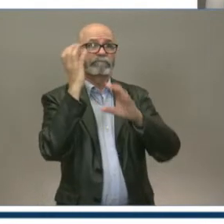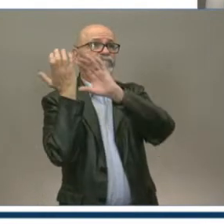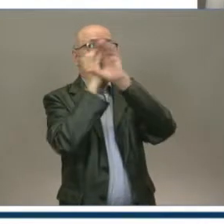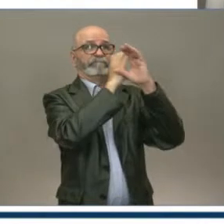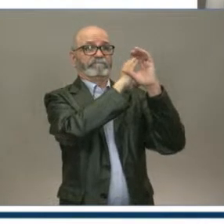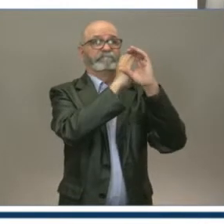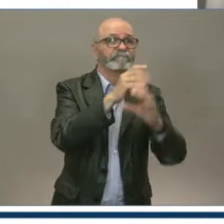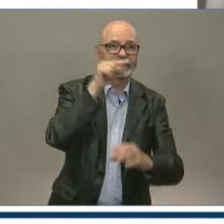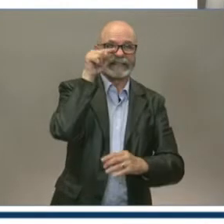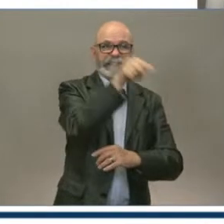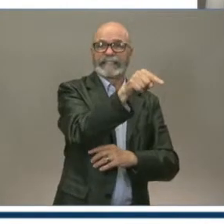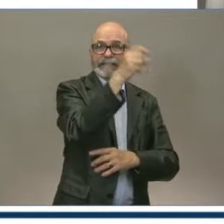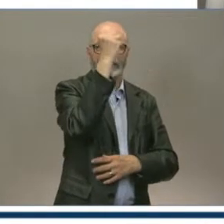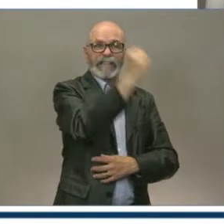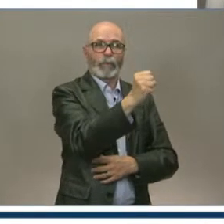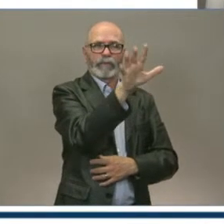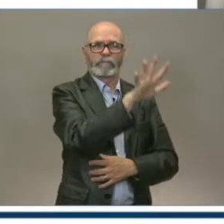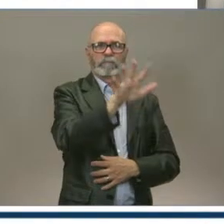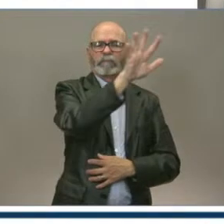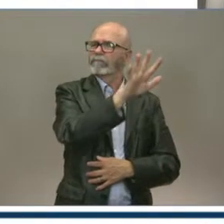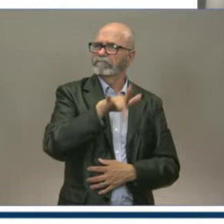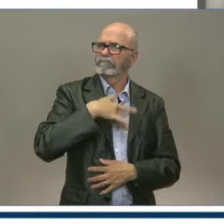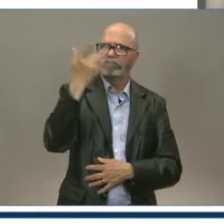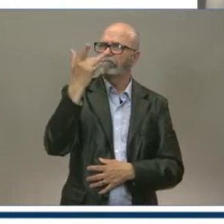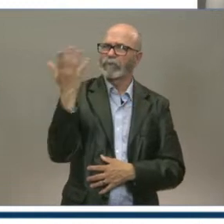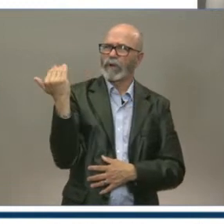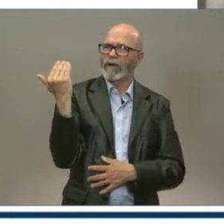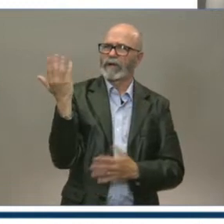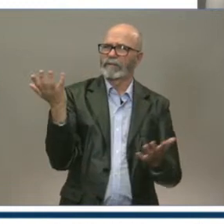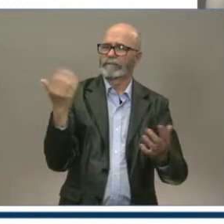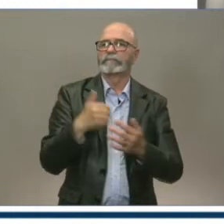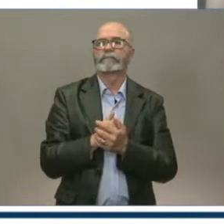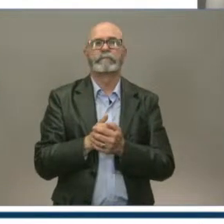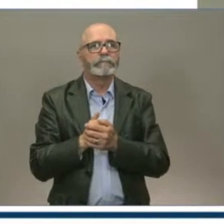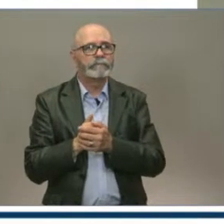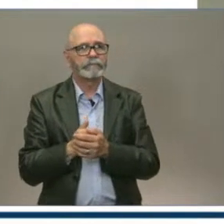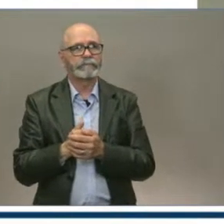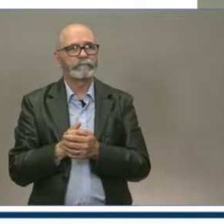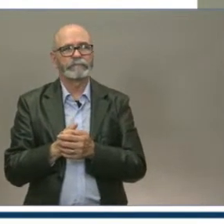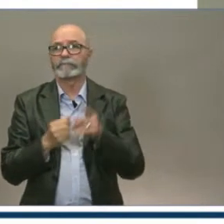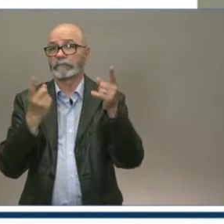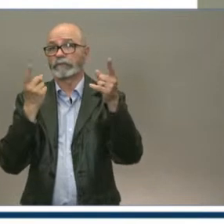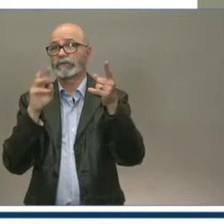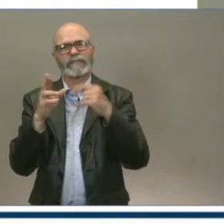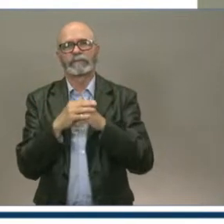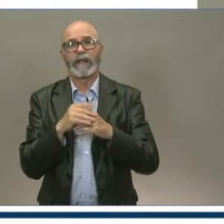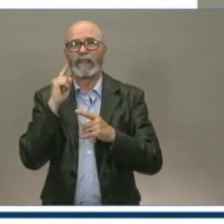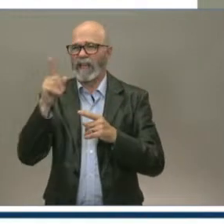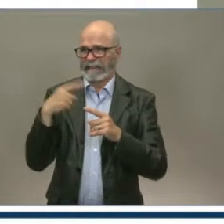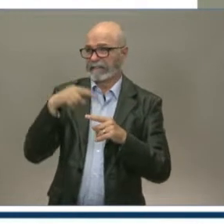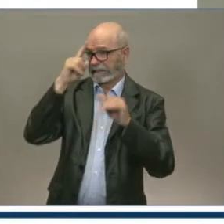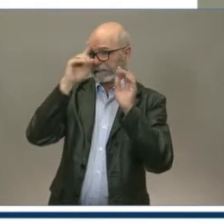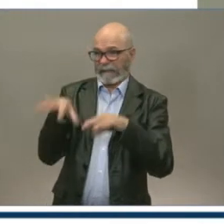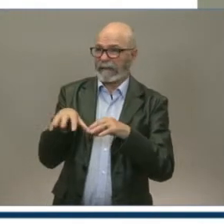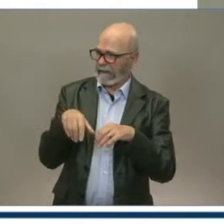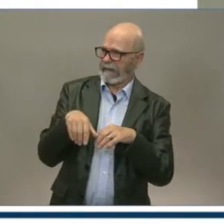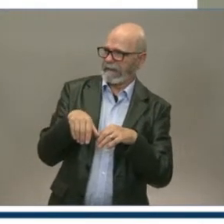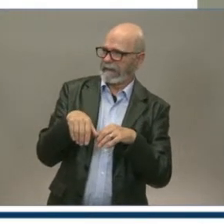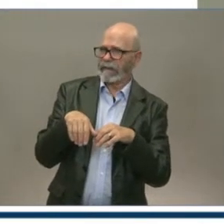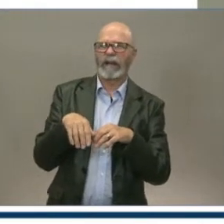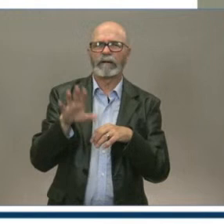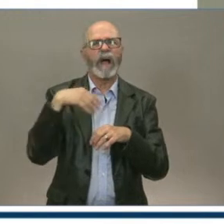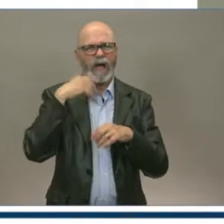is a little unusual, why that was done? No, it's not unusual at all. It's what we've done in many different